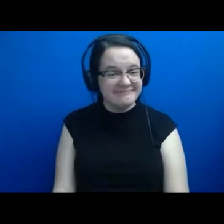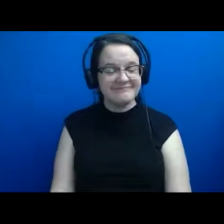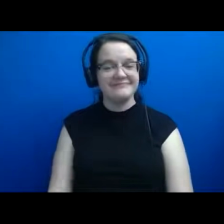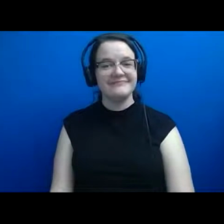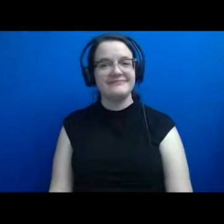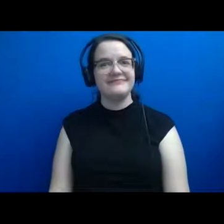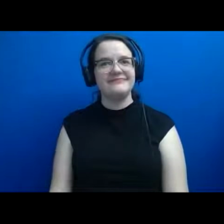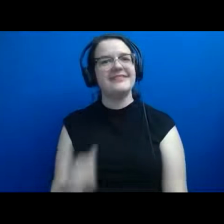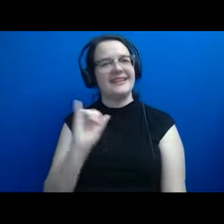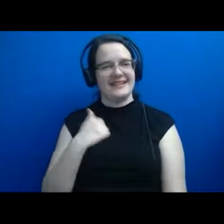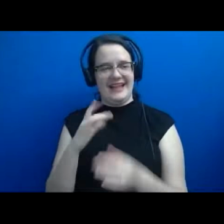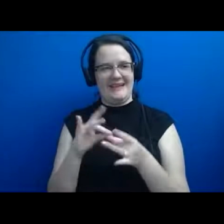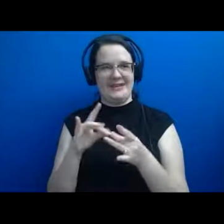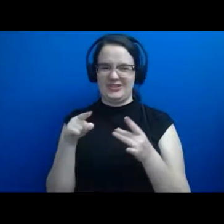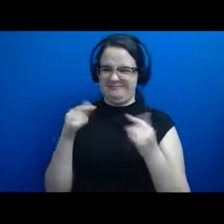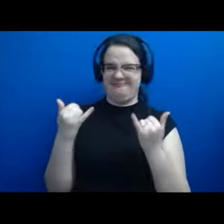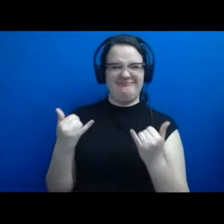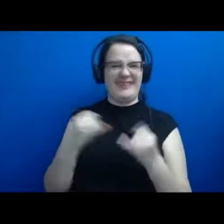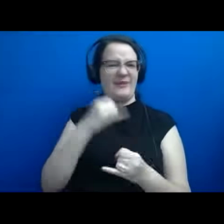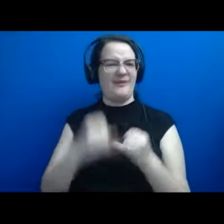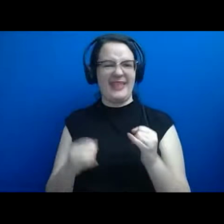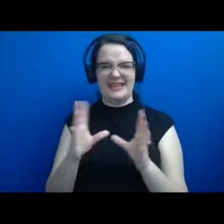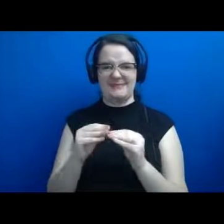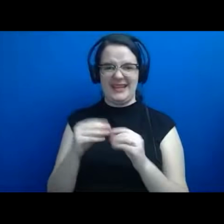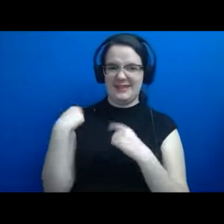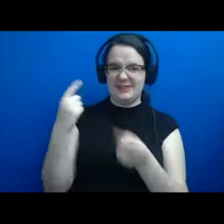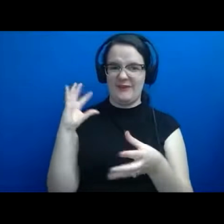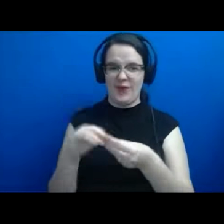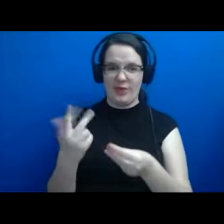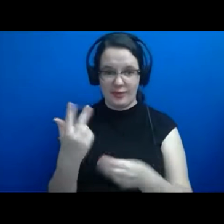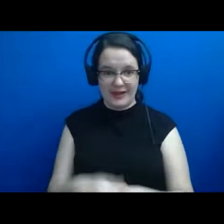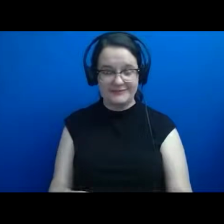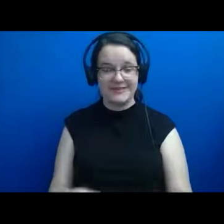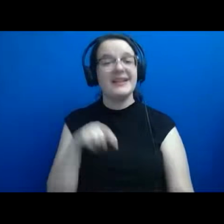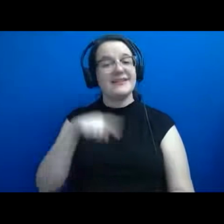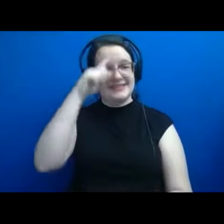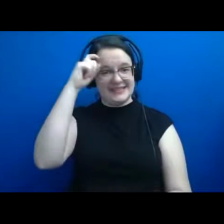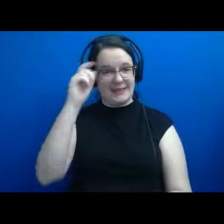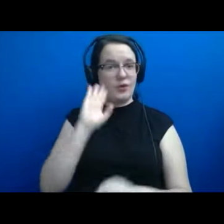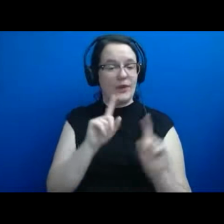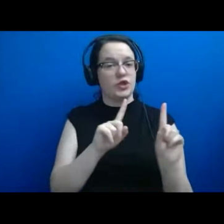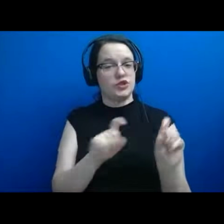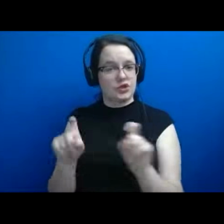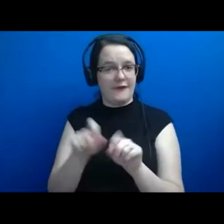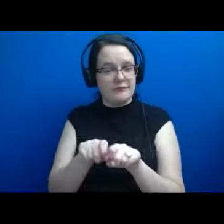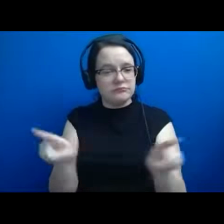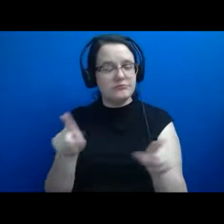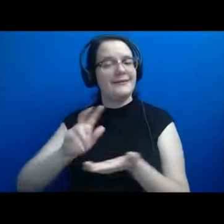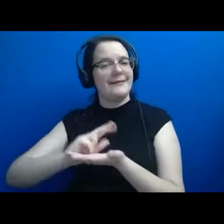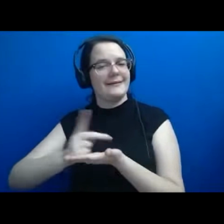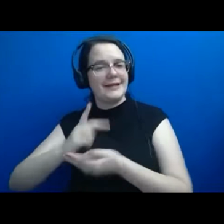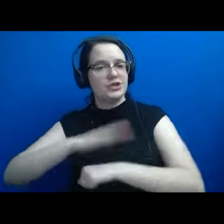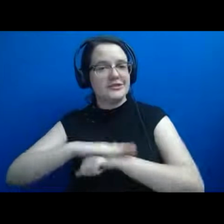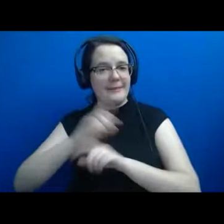As I said, this is the last of our three sessions. This summer, we'll be doing the survey and the kitchen table conversations. And their hope is that we'll